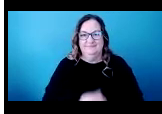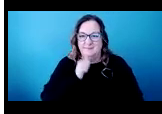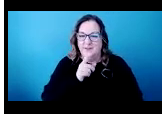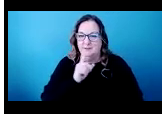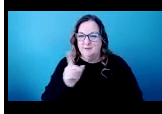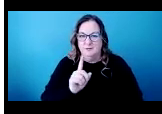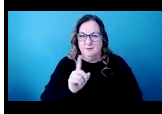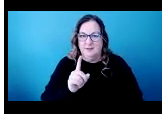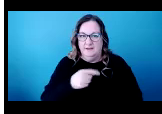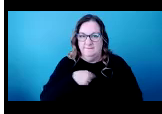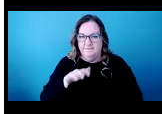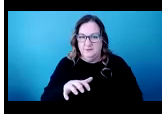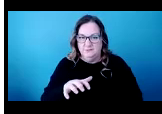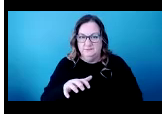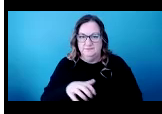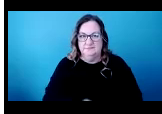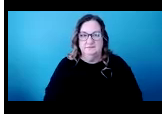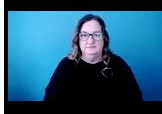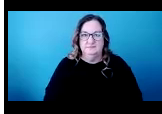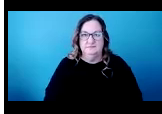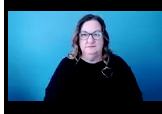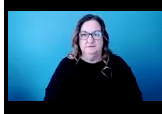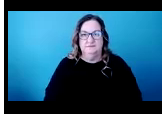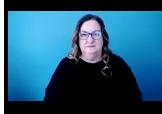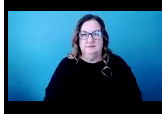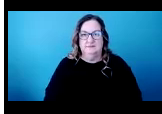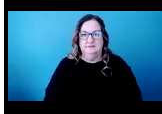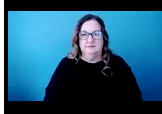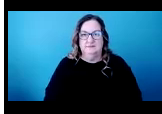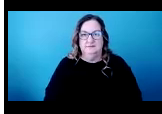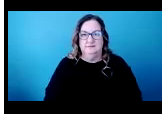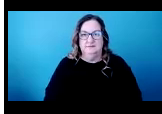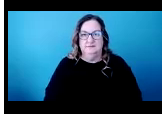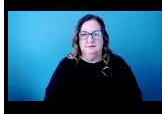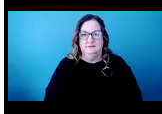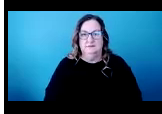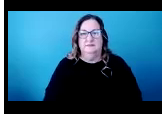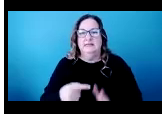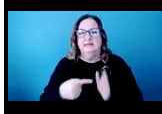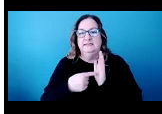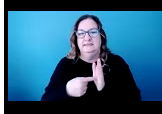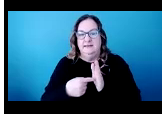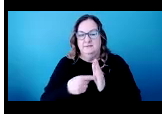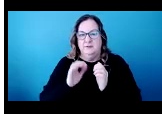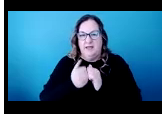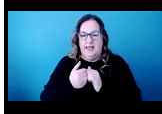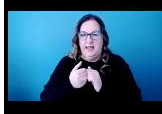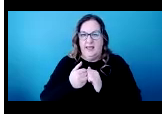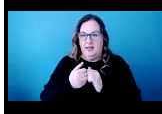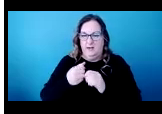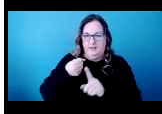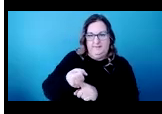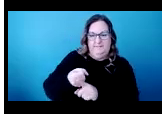where I froze. I think to demonstrate how you've been directly impacted. Thank you, Mary.